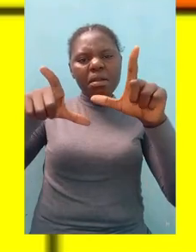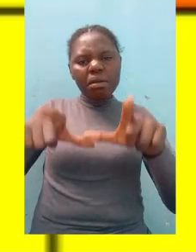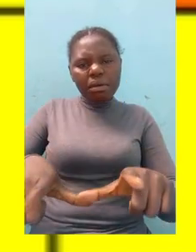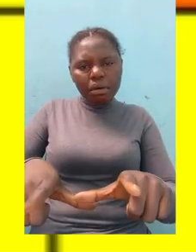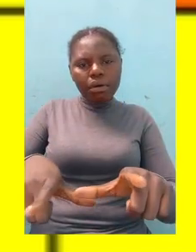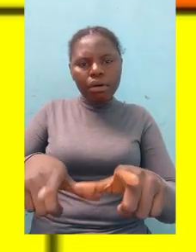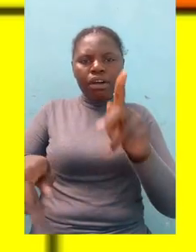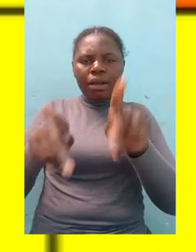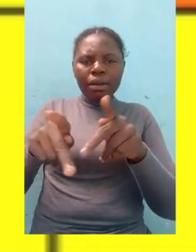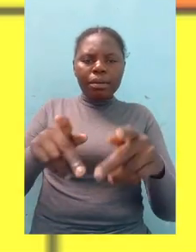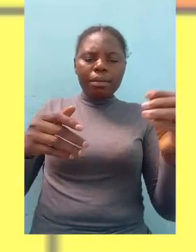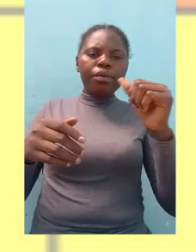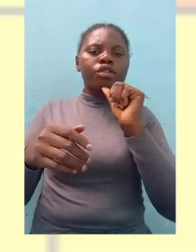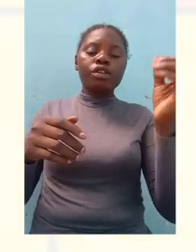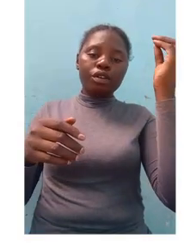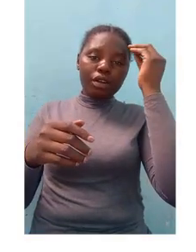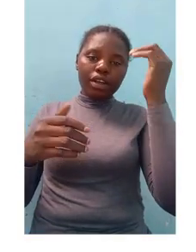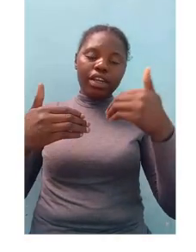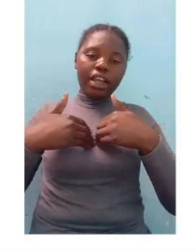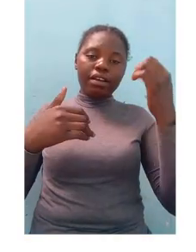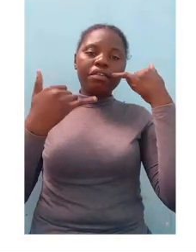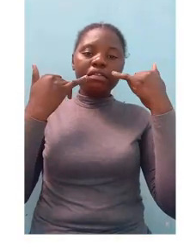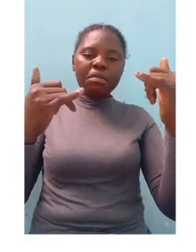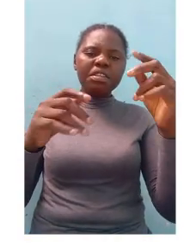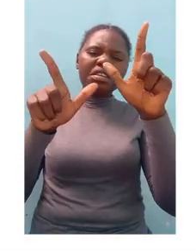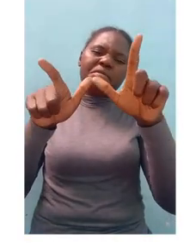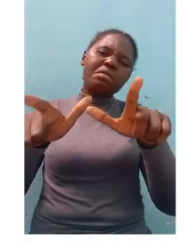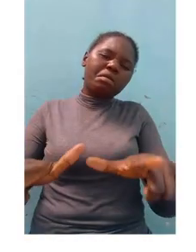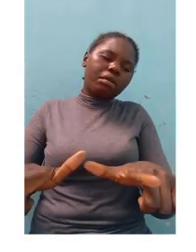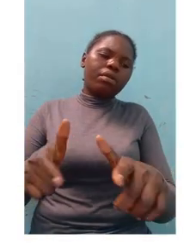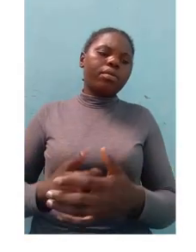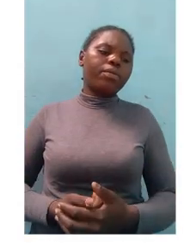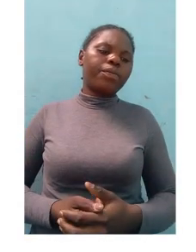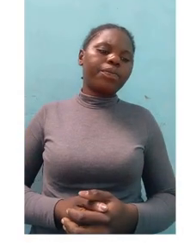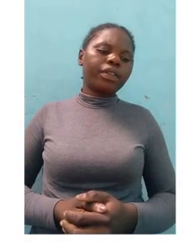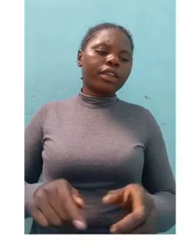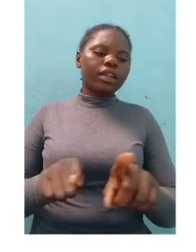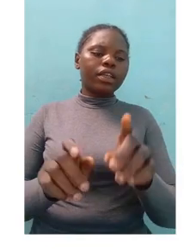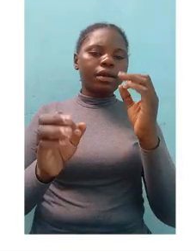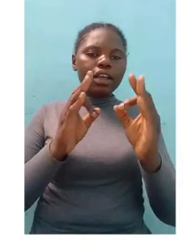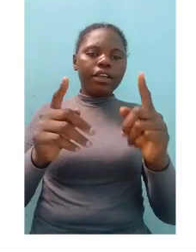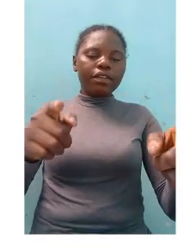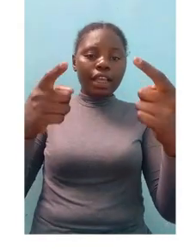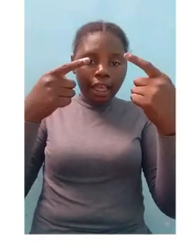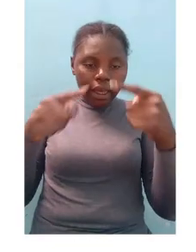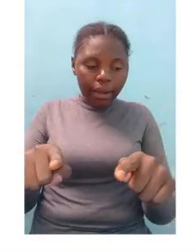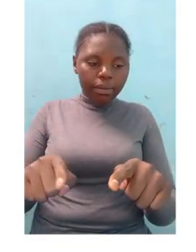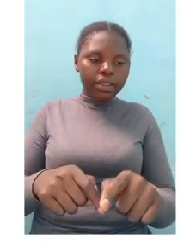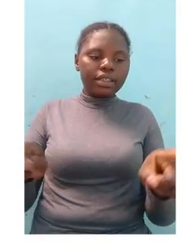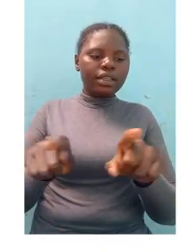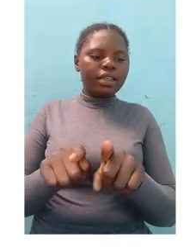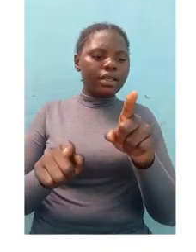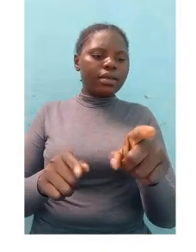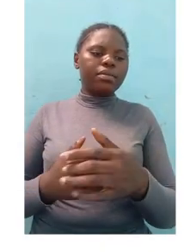significant impact. So if that phenomenon does take place, the likelihood is low, but if it happens, it will be very